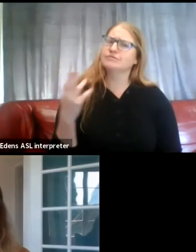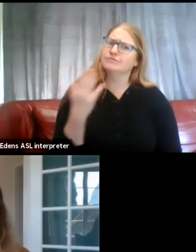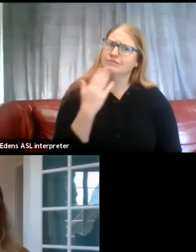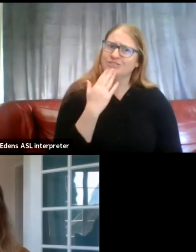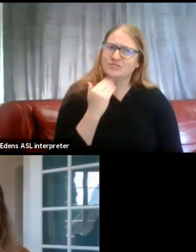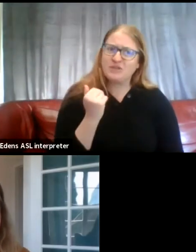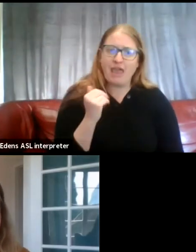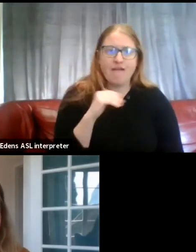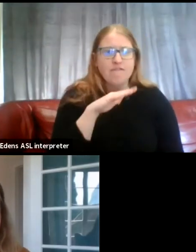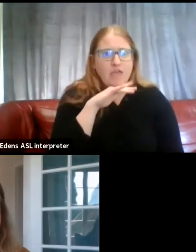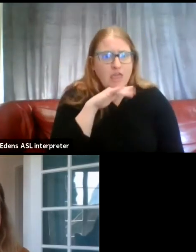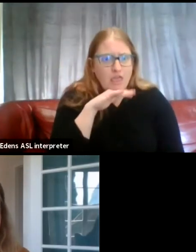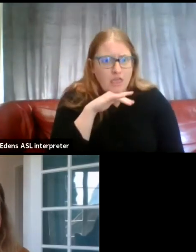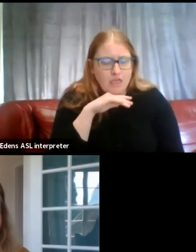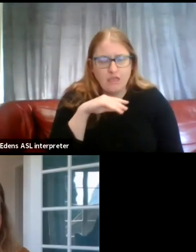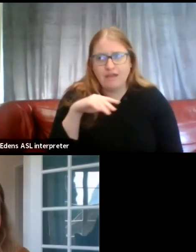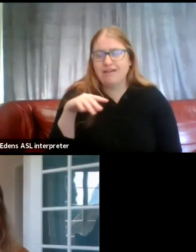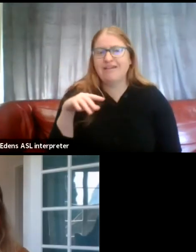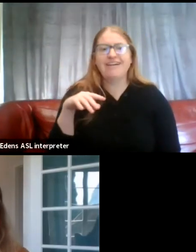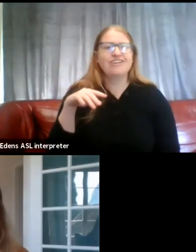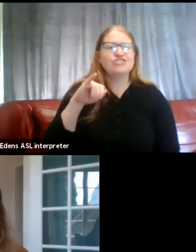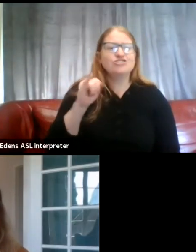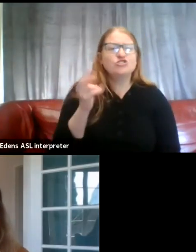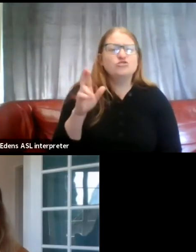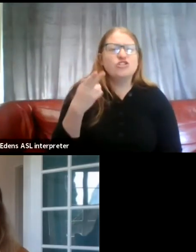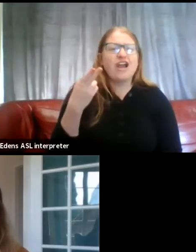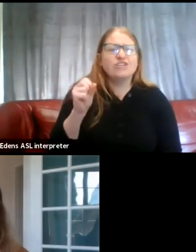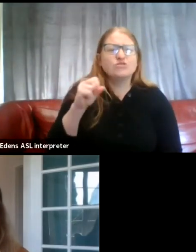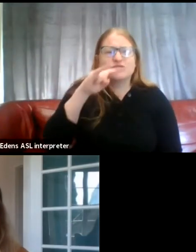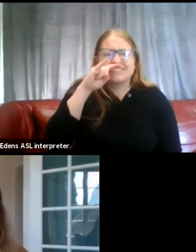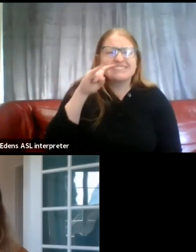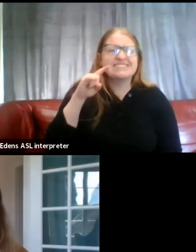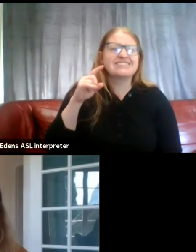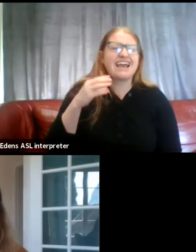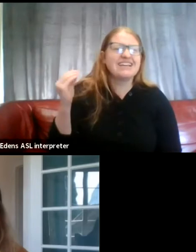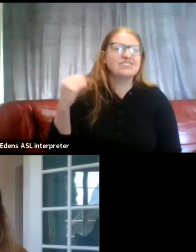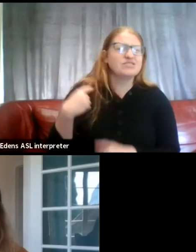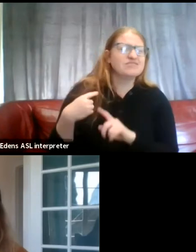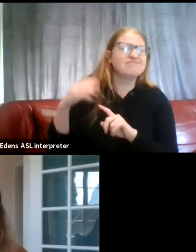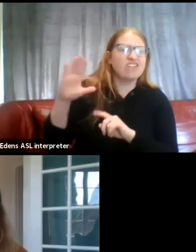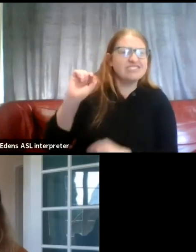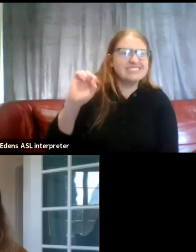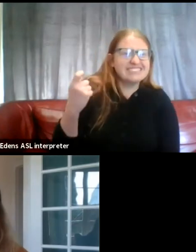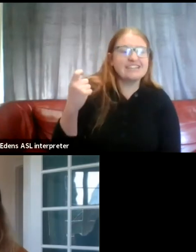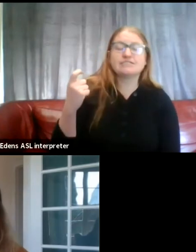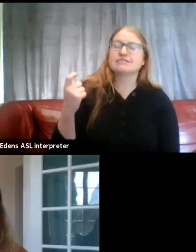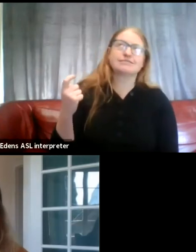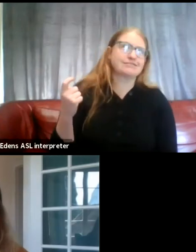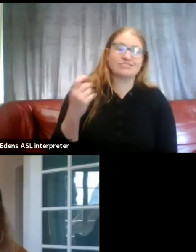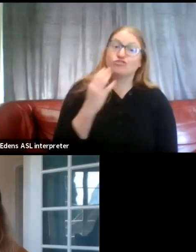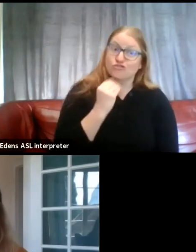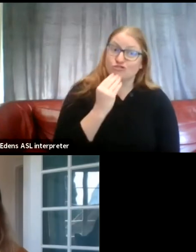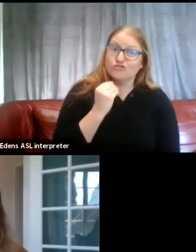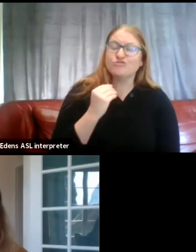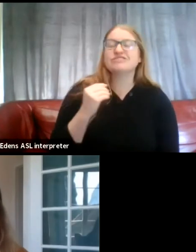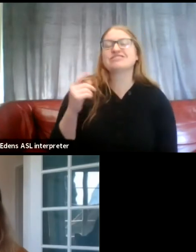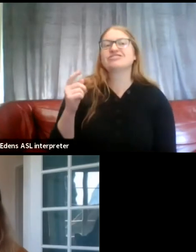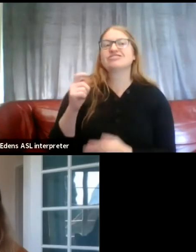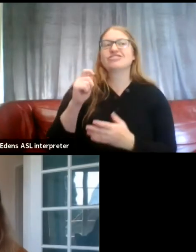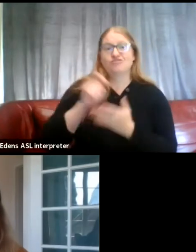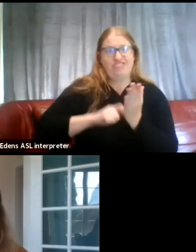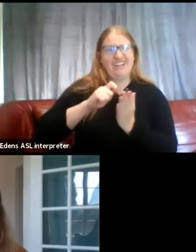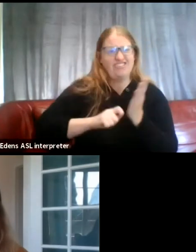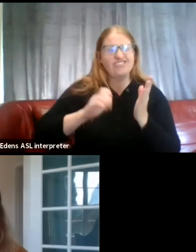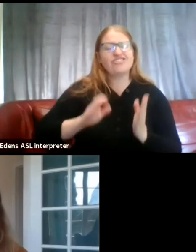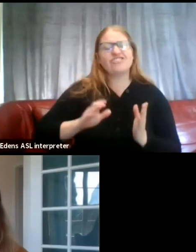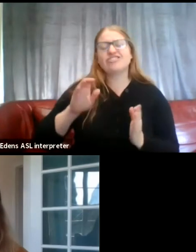like junior high school kids and sex, is a very Jewish show. And it has a lot of great writing. And Jessie Klein is on the show. And